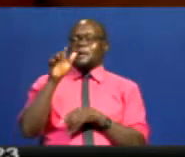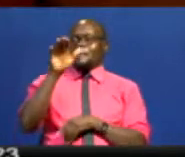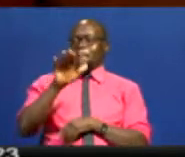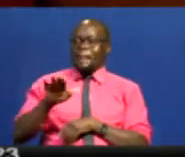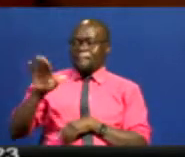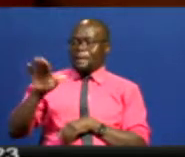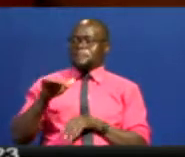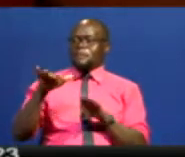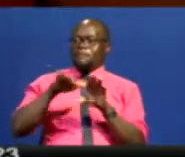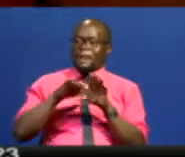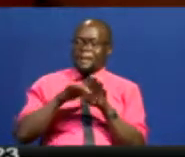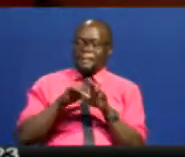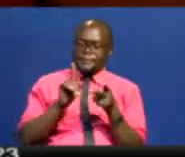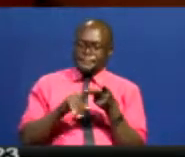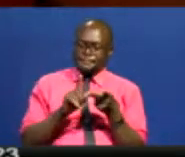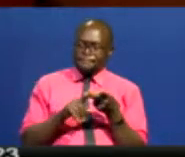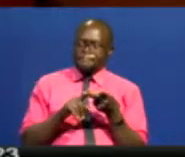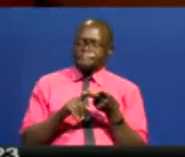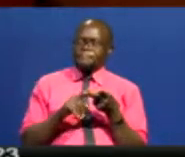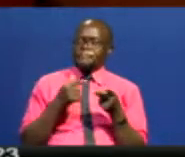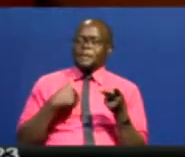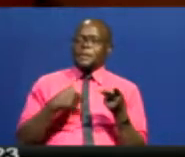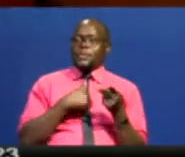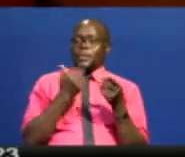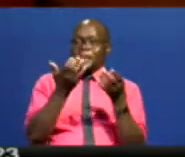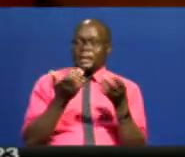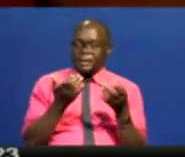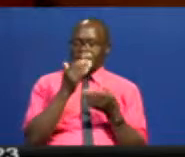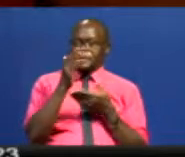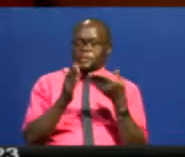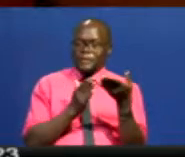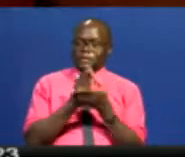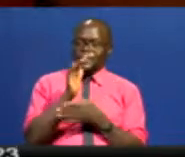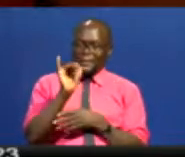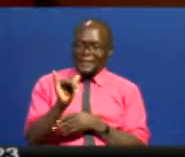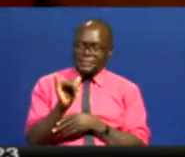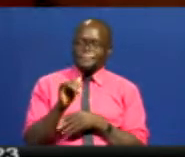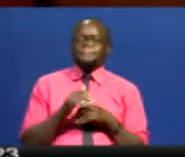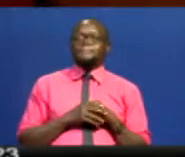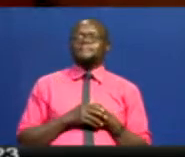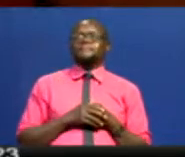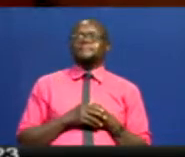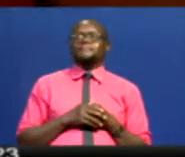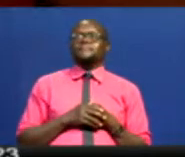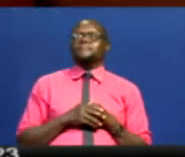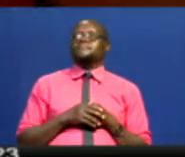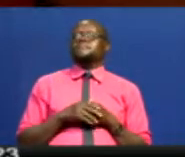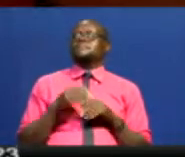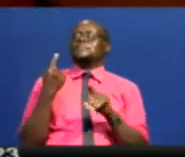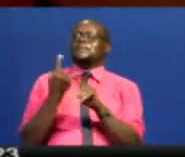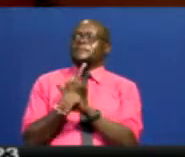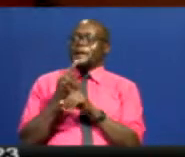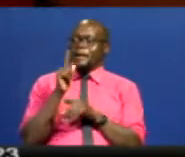as members of Parliament, we need to ensure that the